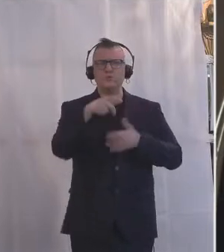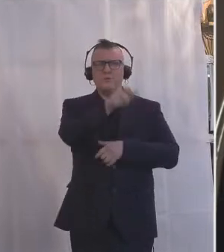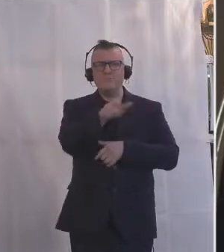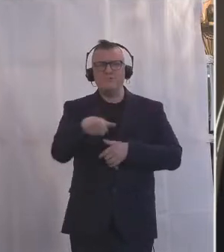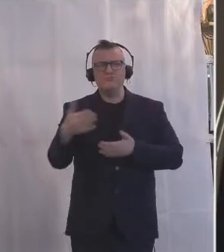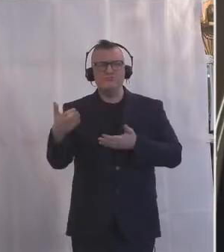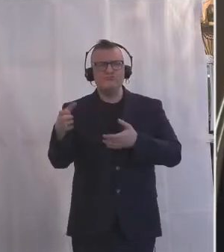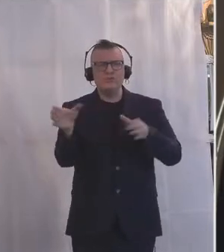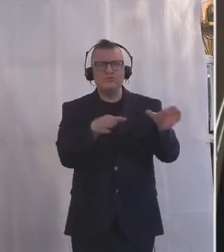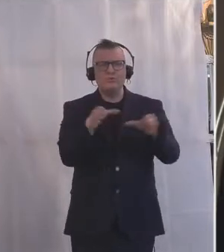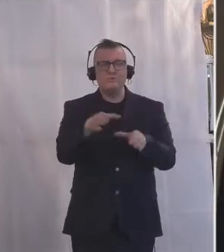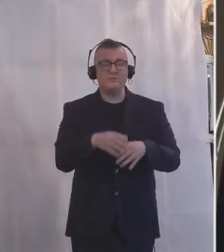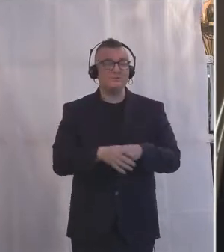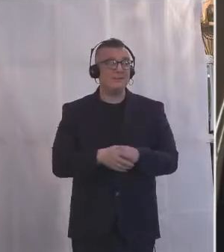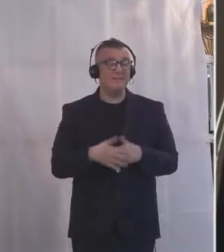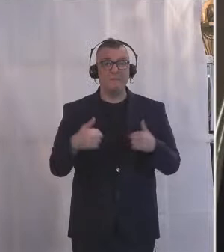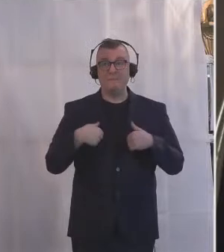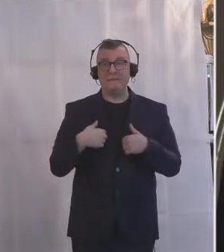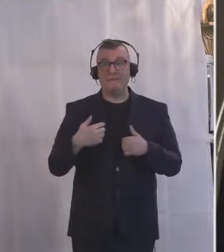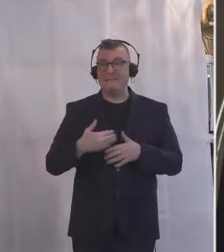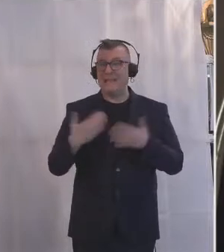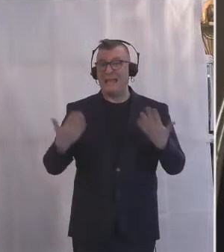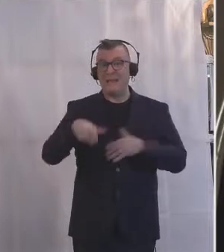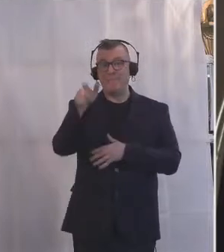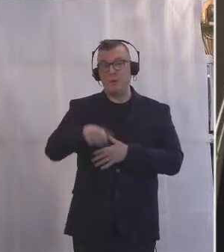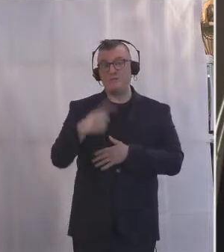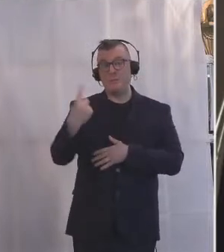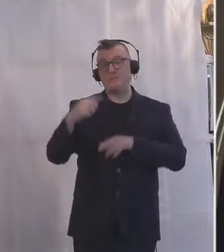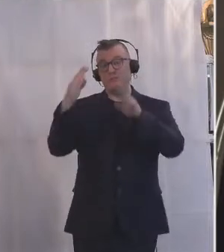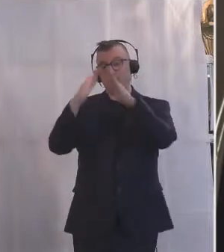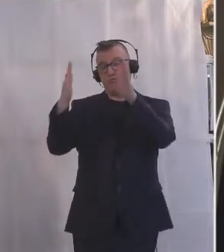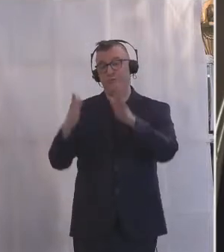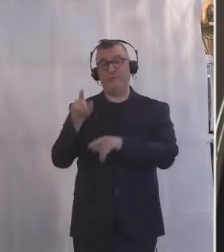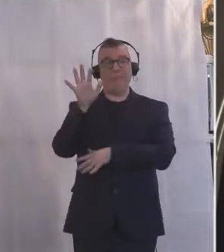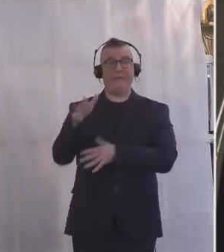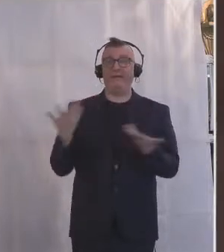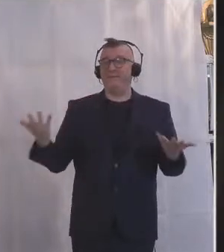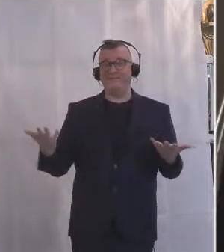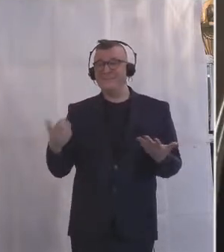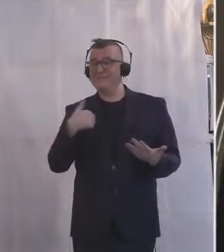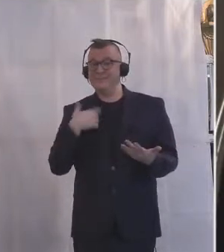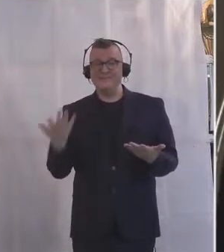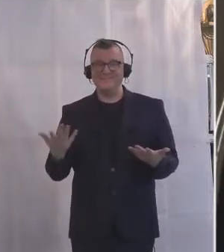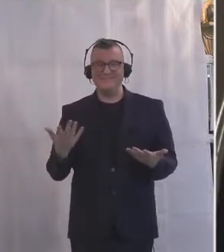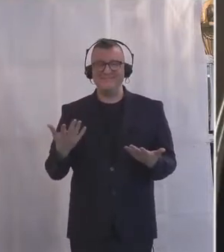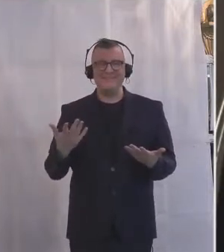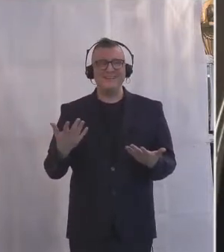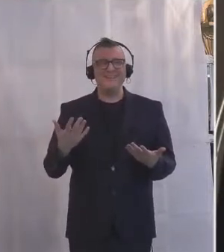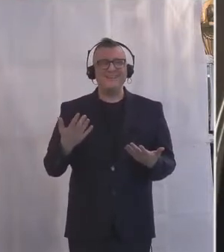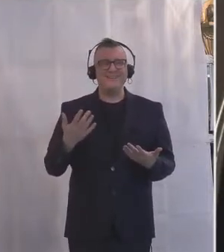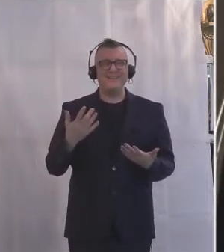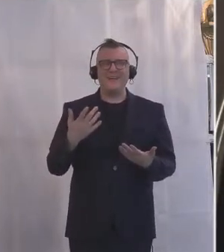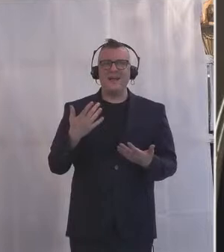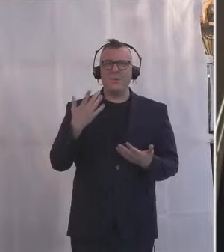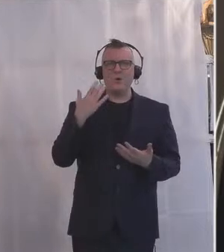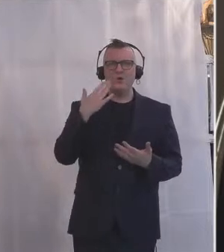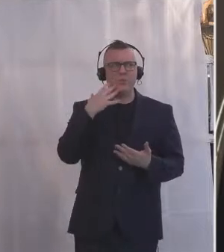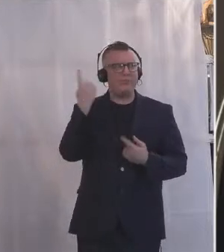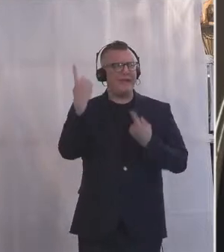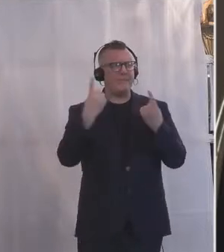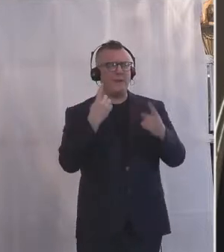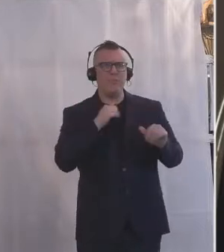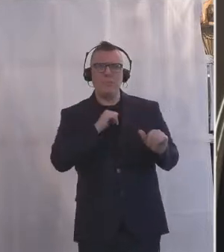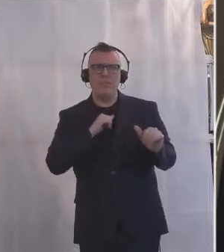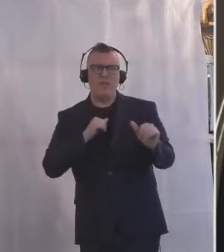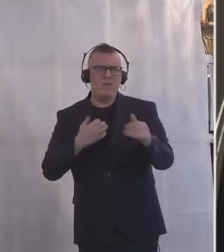well. Anyone that has a roof. and that's what we say, you know, when we start off with a pitch deck, you know, you get the big number at the top and the